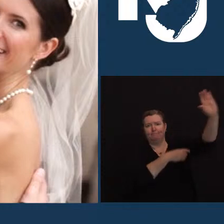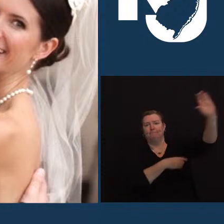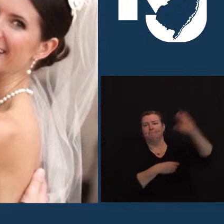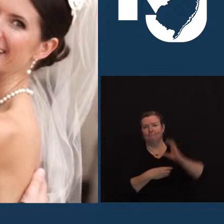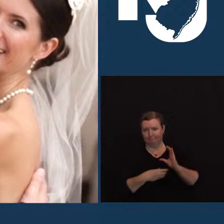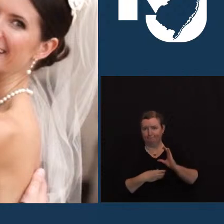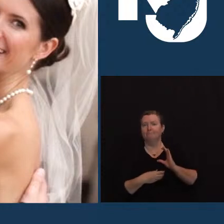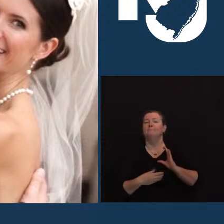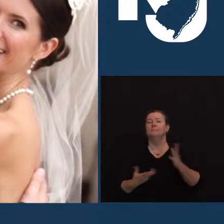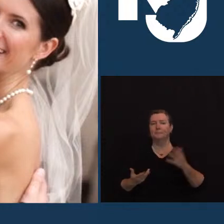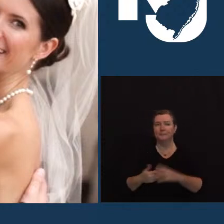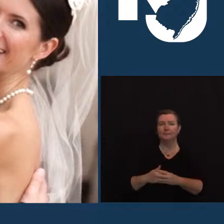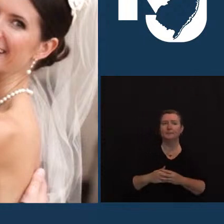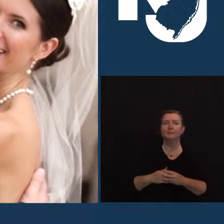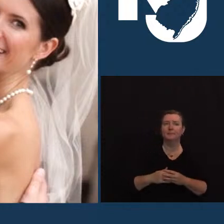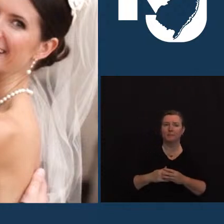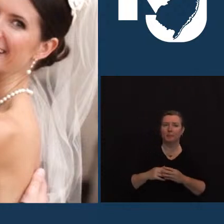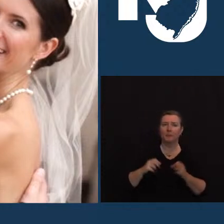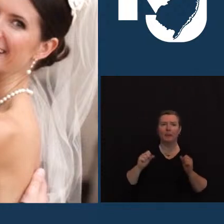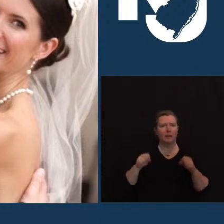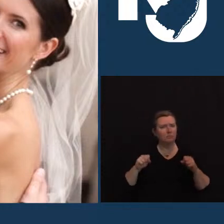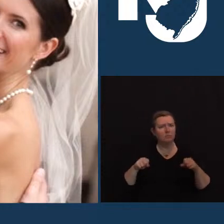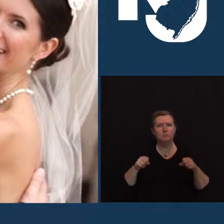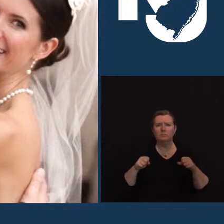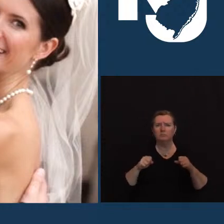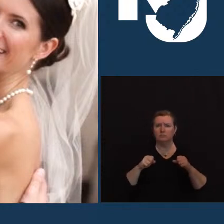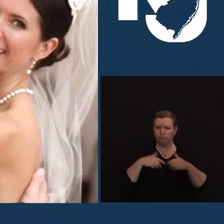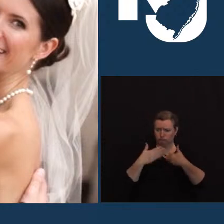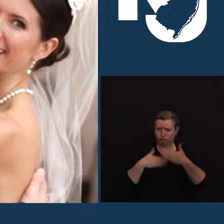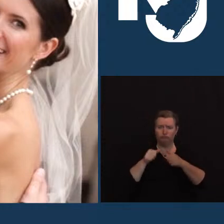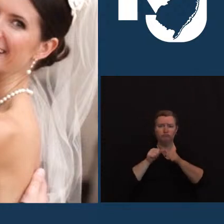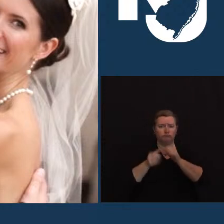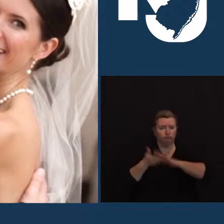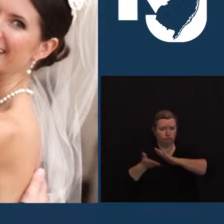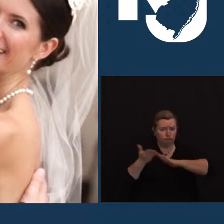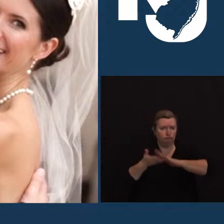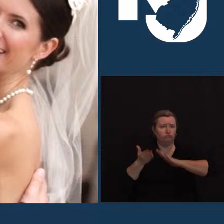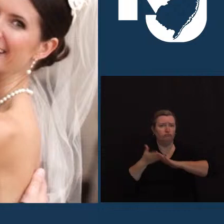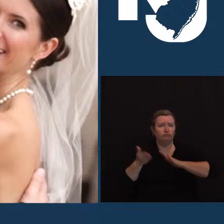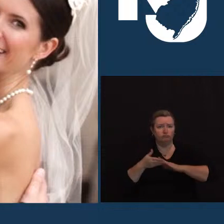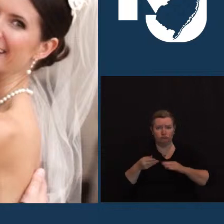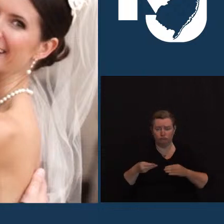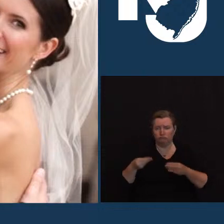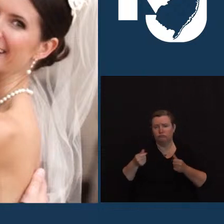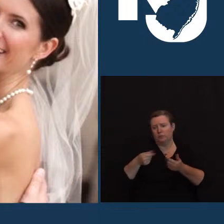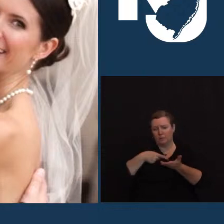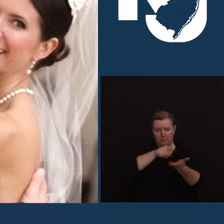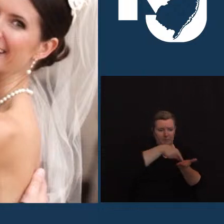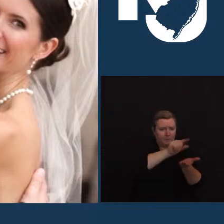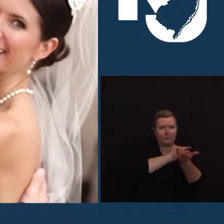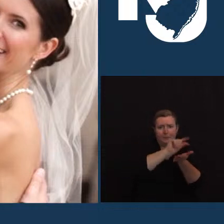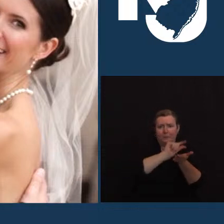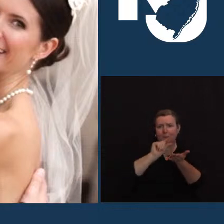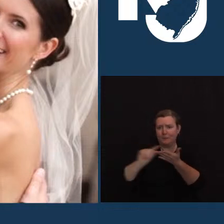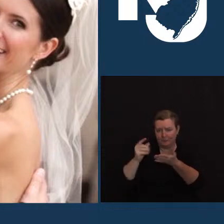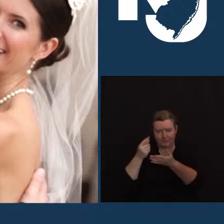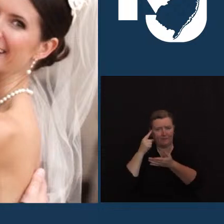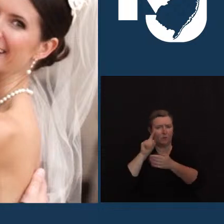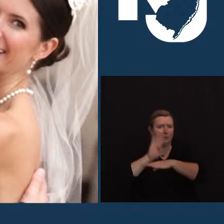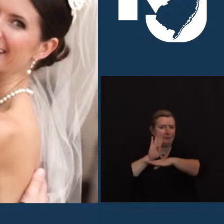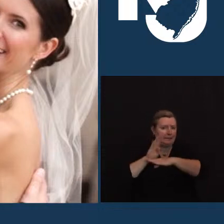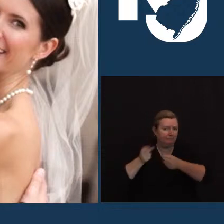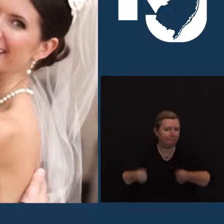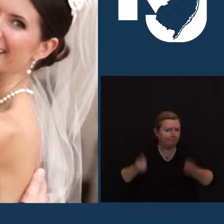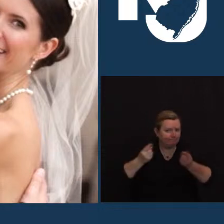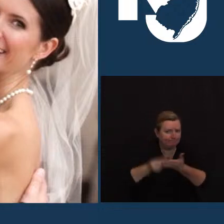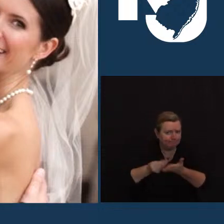been able to meet expenses and remain a vital part of the Hackettstown community. Last week, I had the great honor to